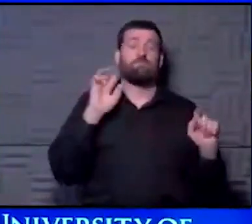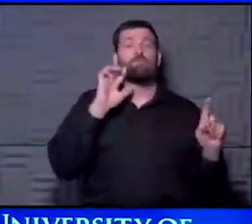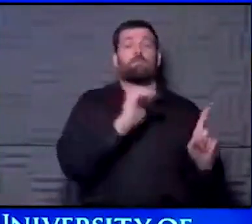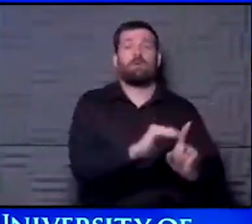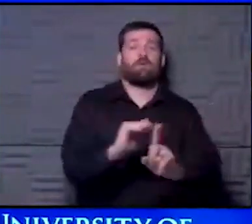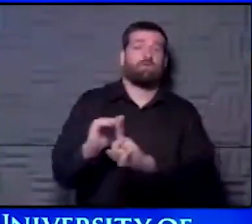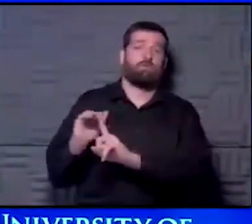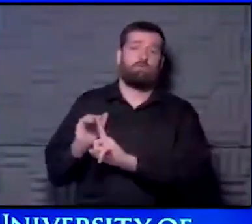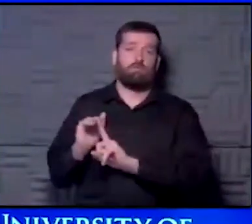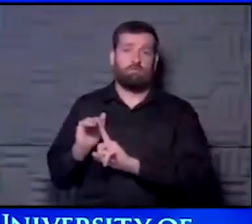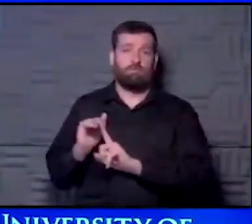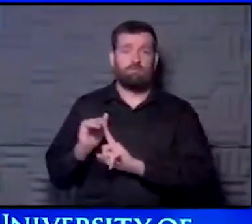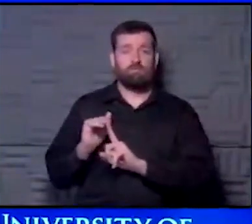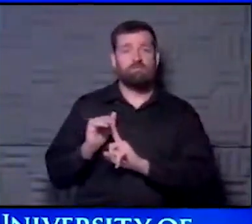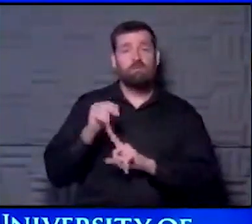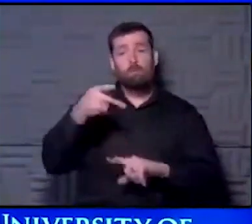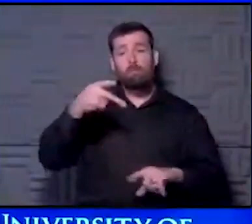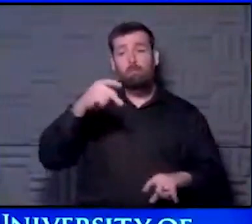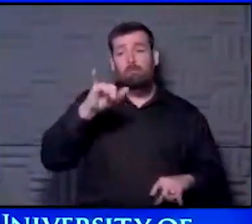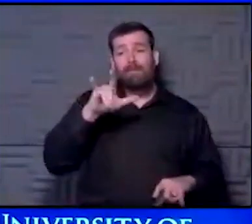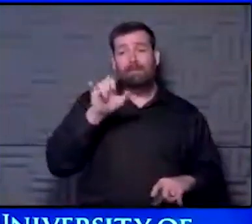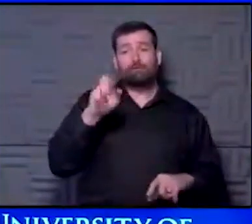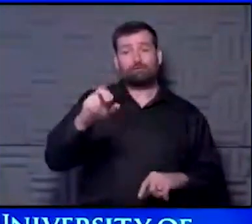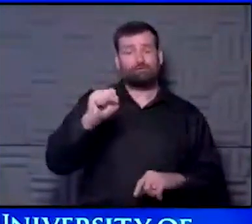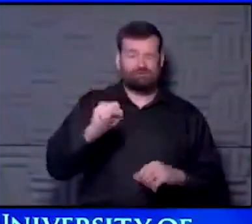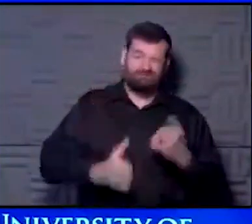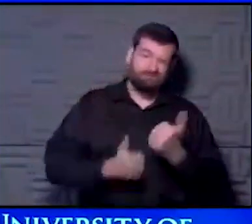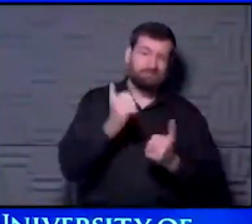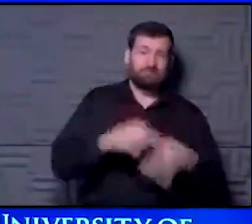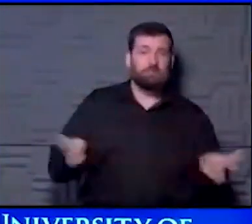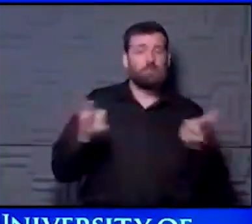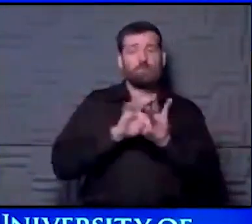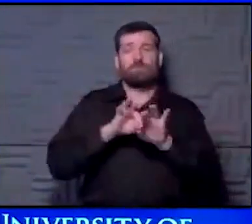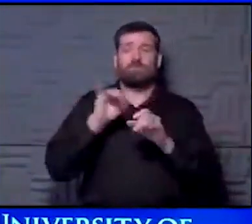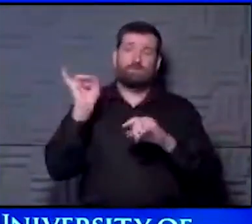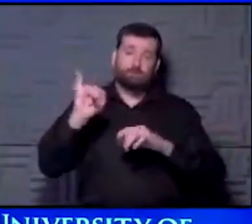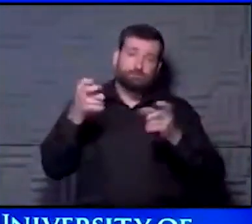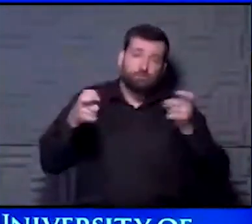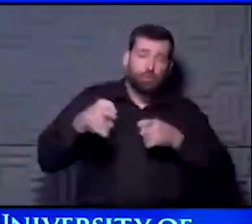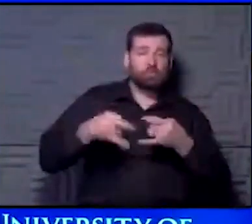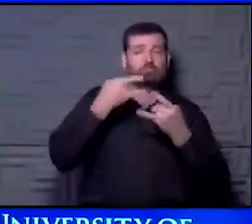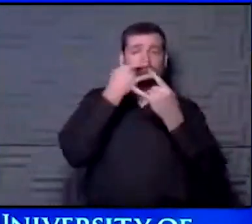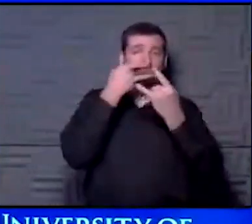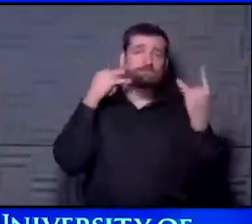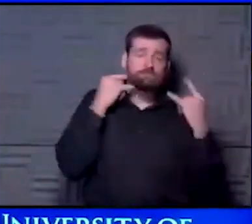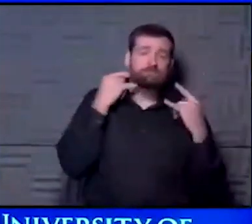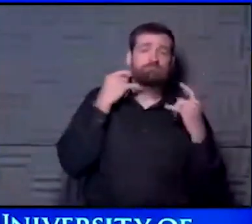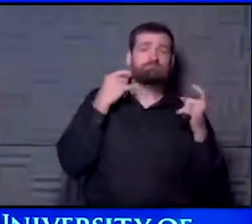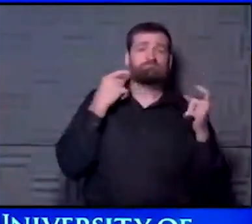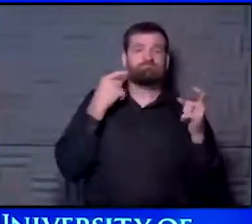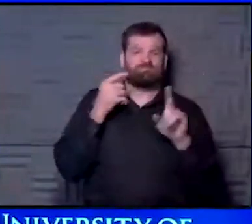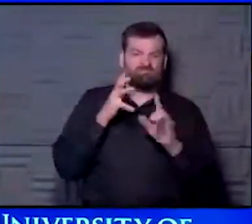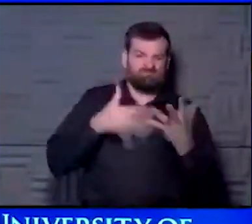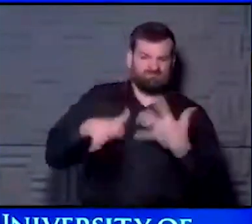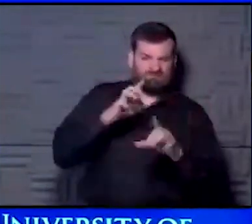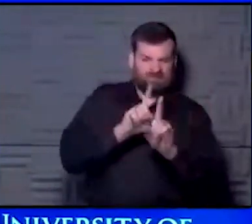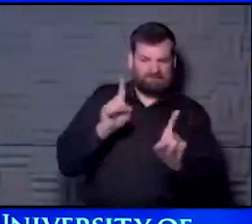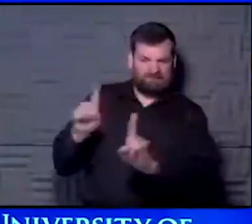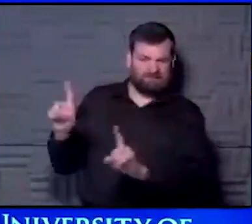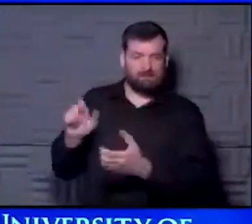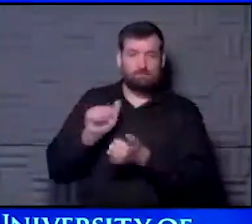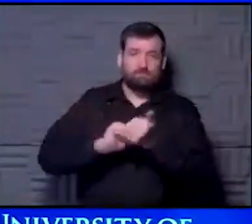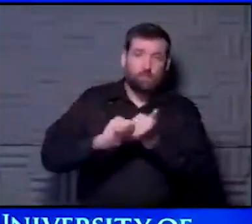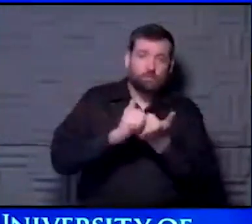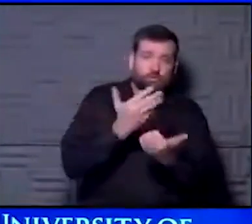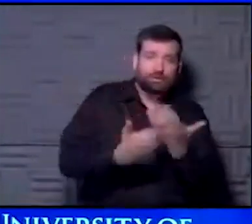you that the pillars of infection control, wearing a mask, keeping your distance, coughing into your elbow, washing your